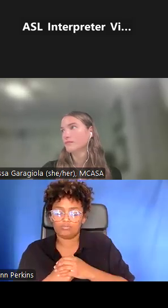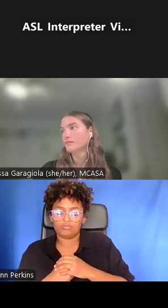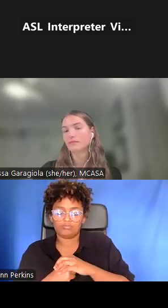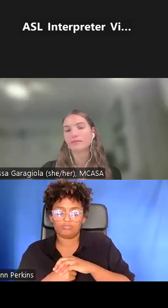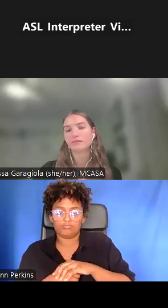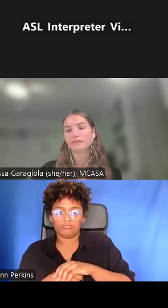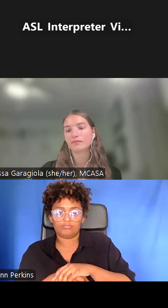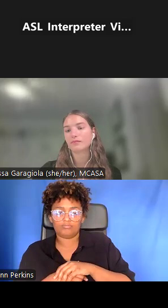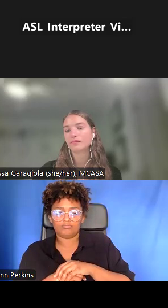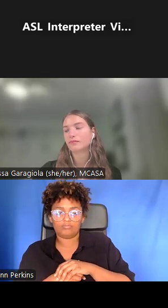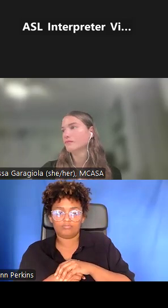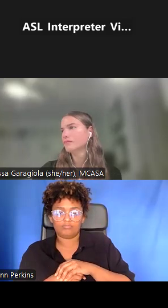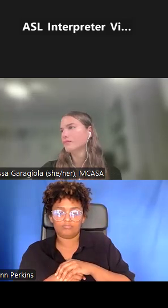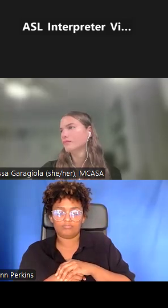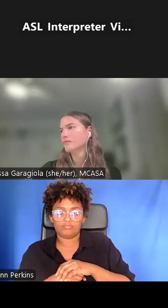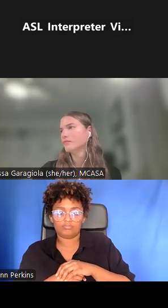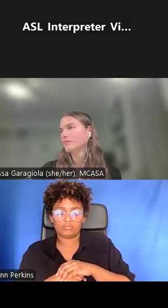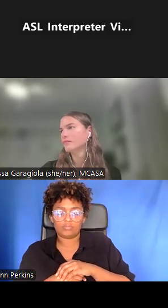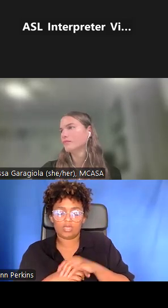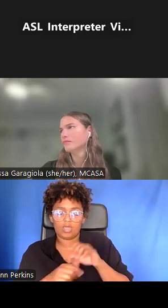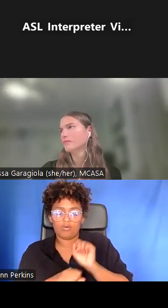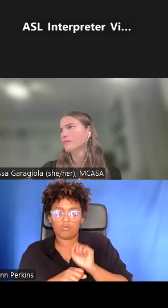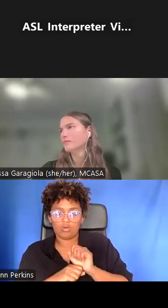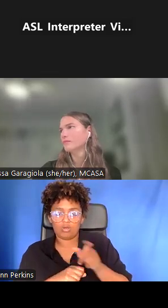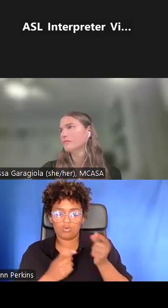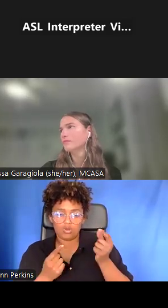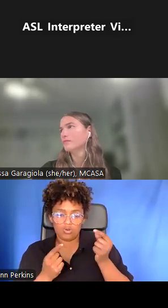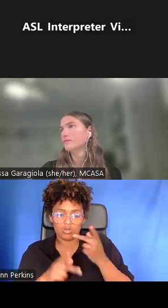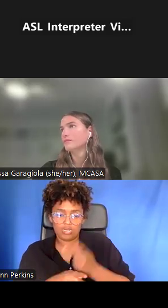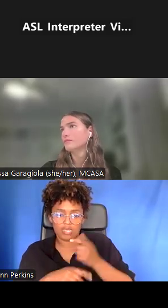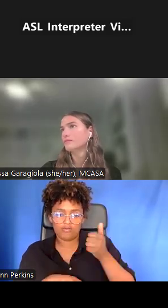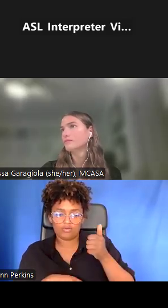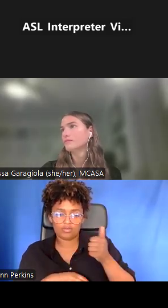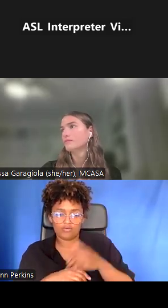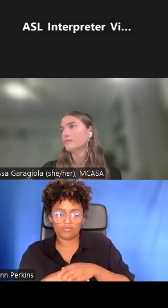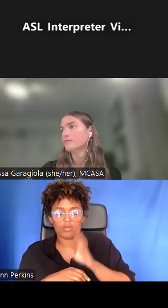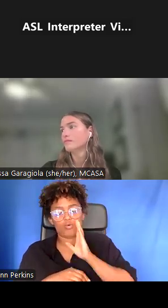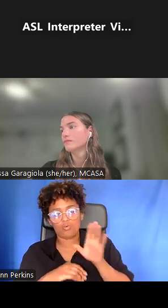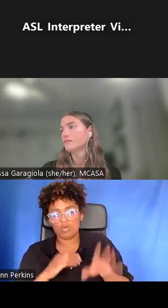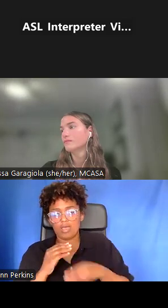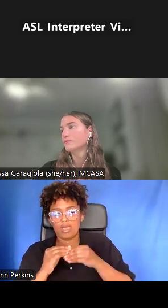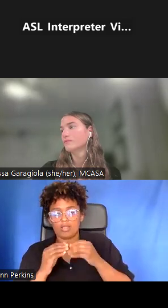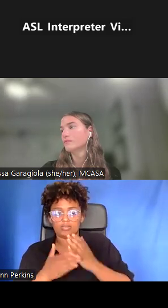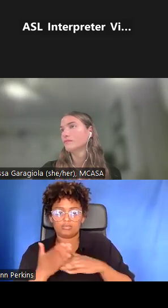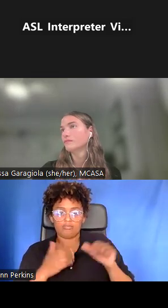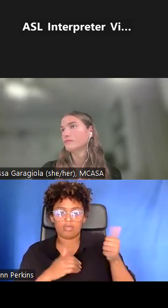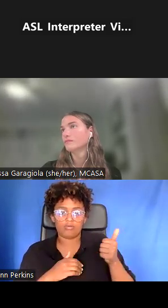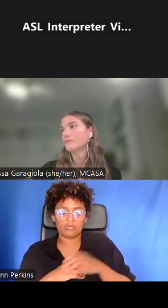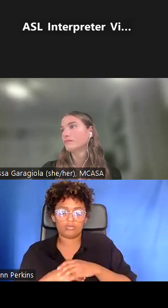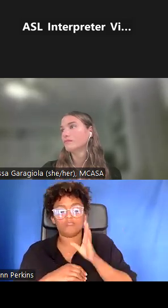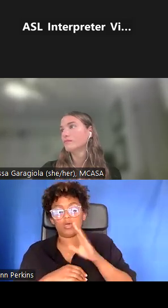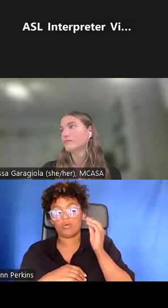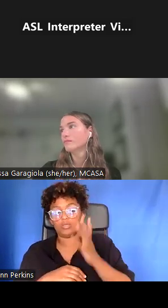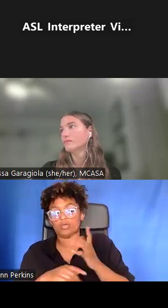what you do at work to take care of yourself. And then we'll add some others here. While folks are generating that list, I will tell you as a